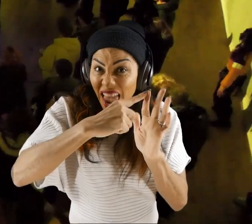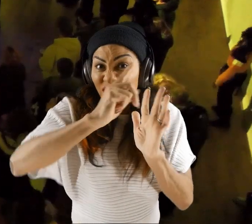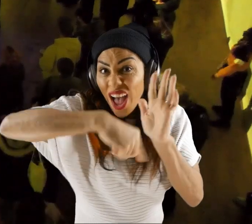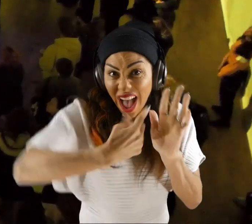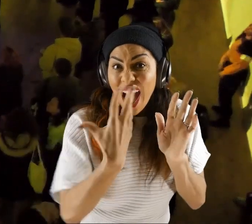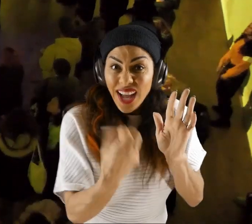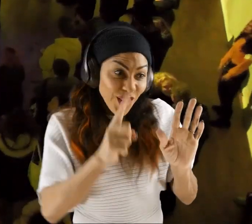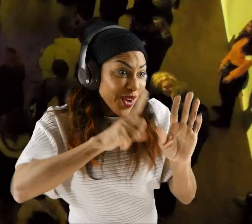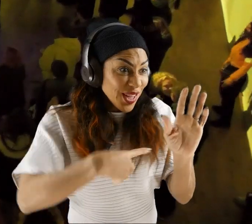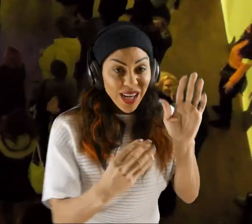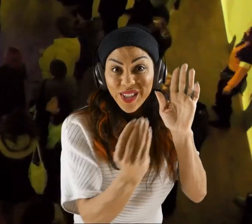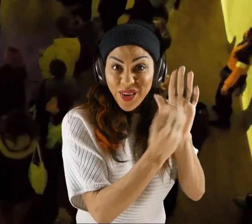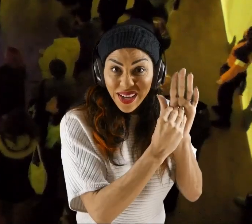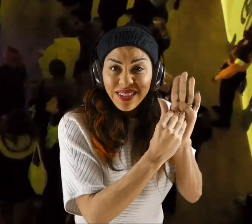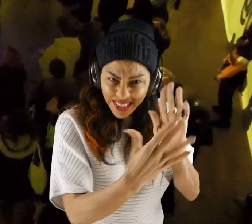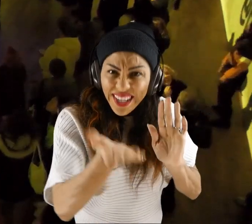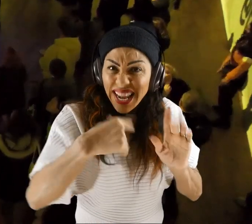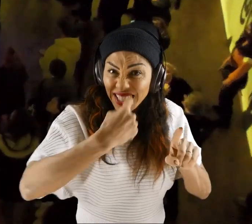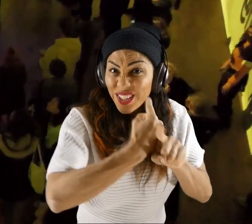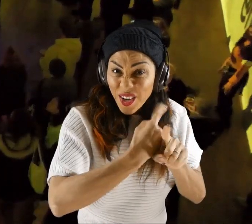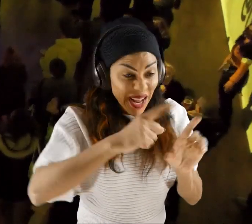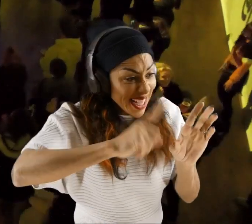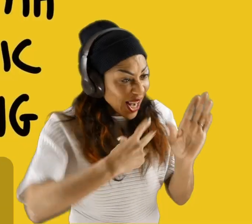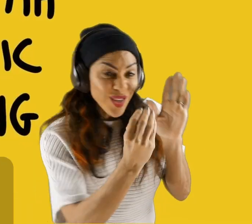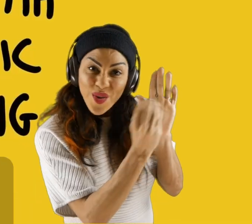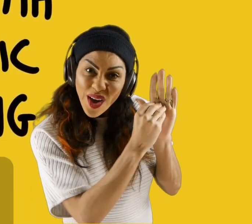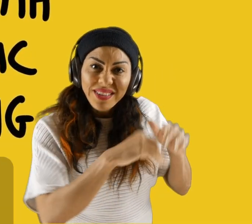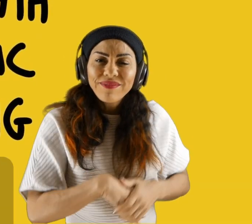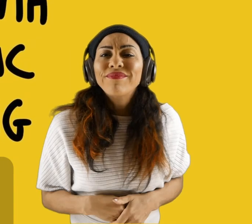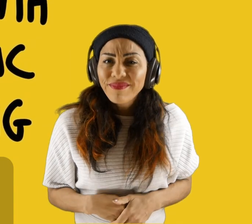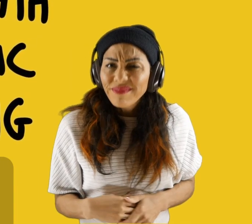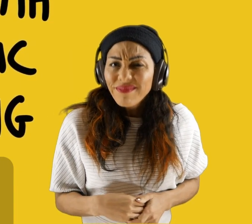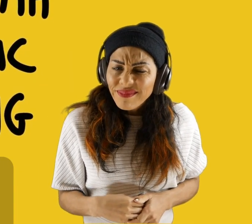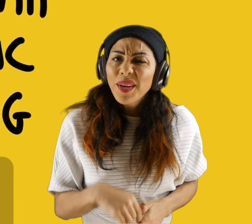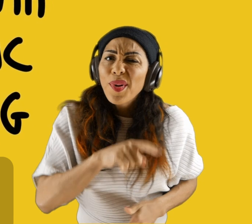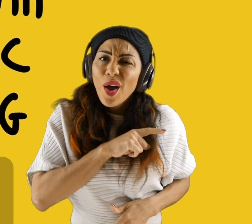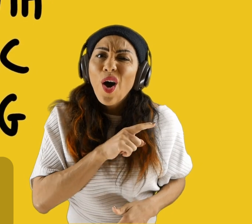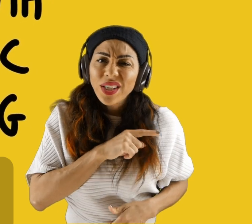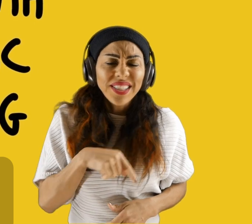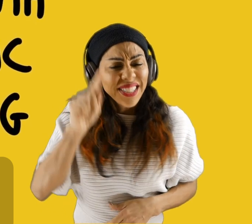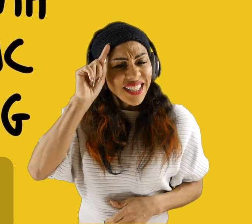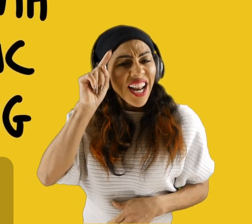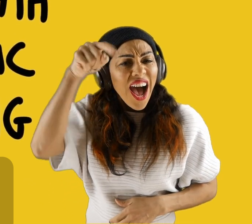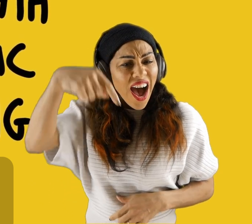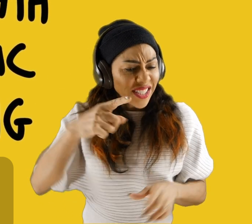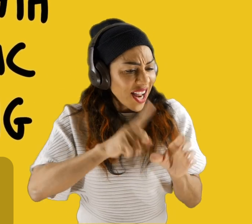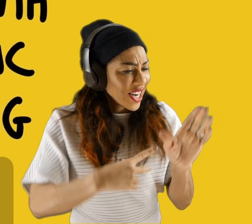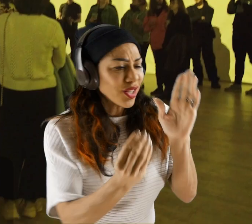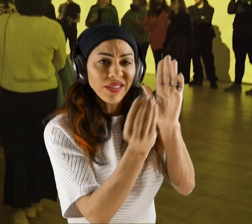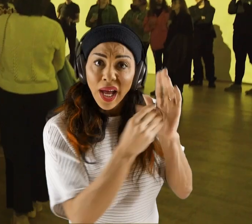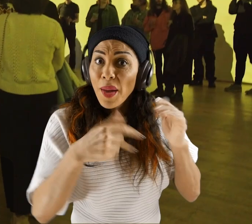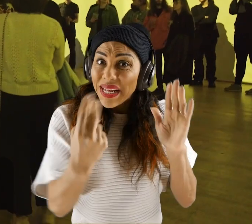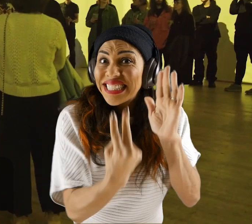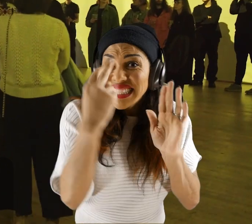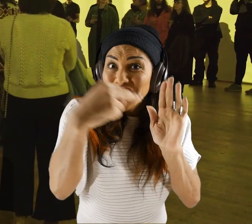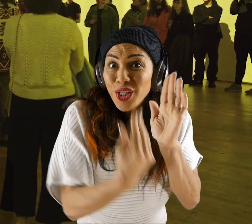new yellow square. You seen the new yellow square? Let's talk about this yellow square. Car, it's the yellow square. An idea in a yellow square.